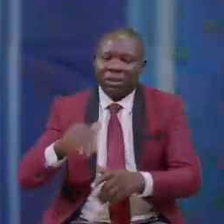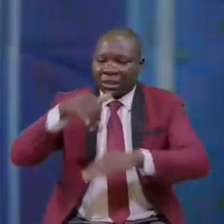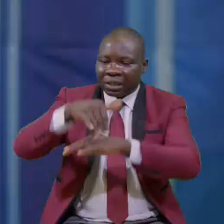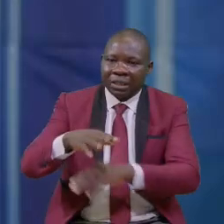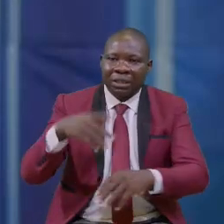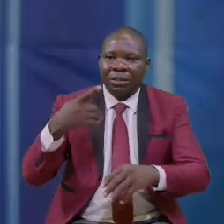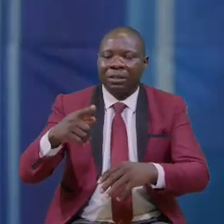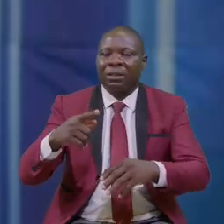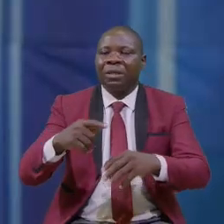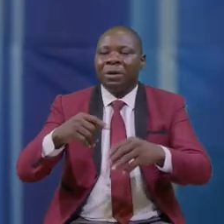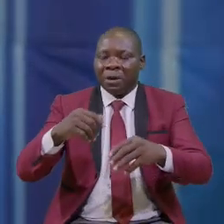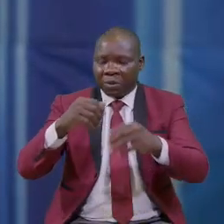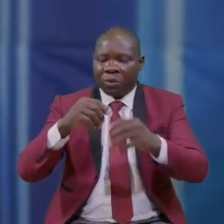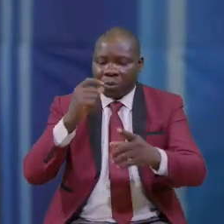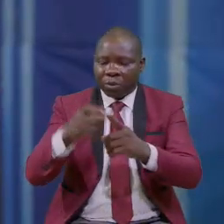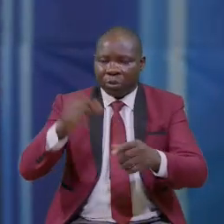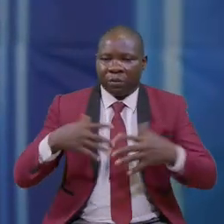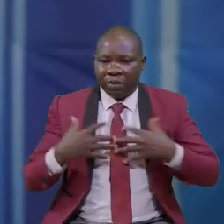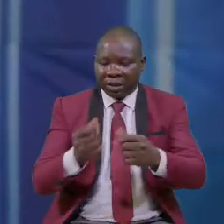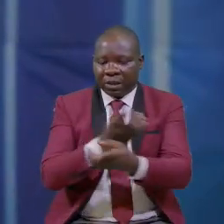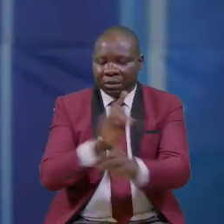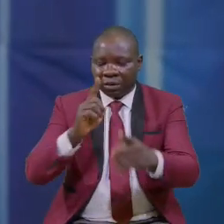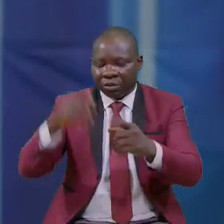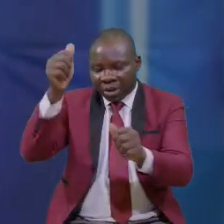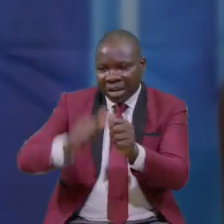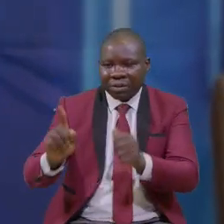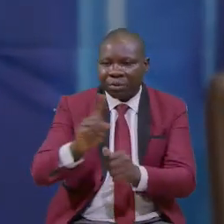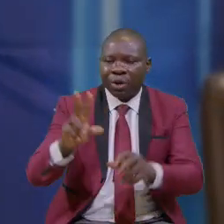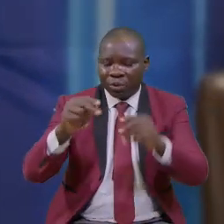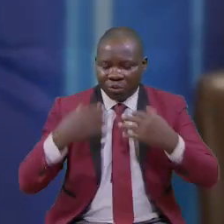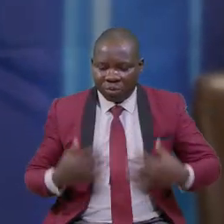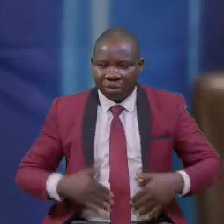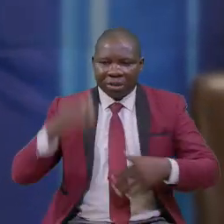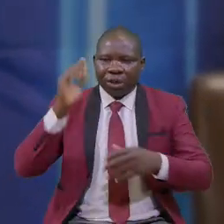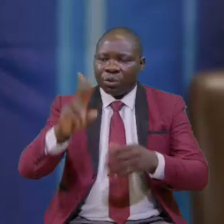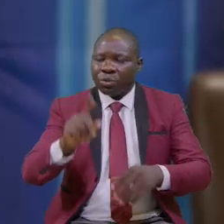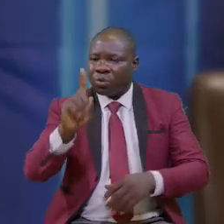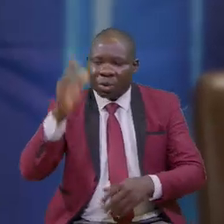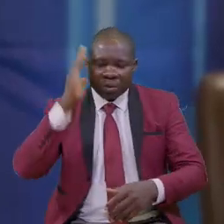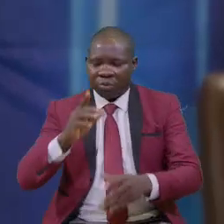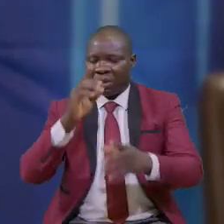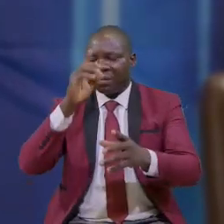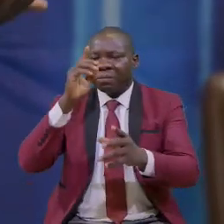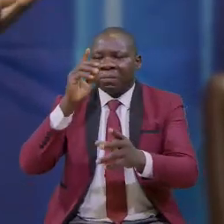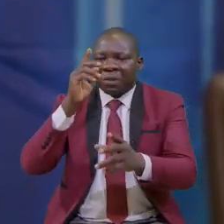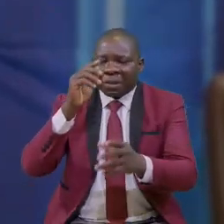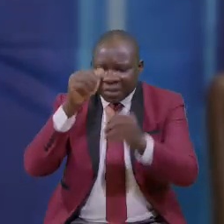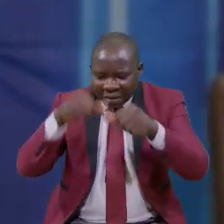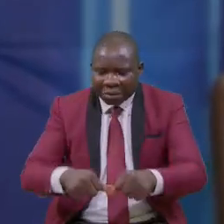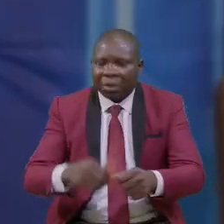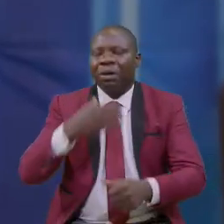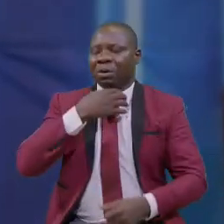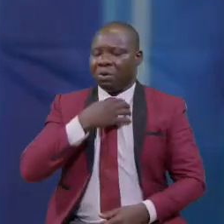deliverance everywhere. Nobody will remain hungry and having